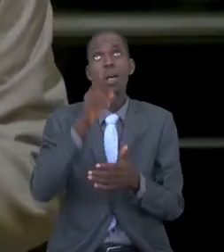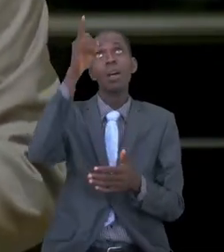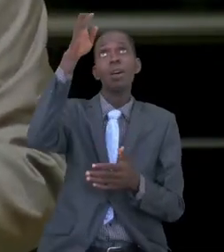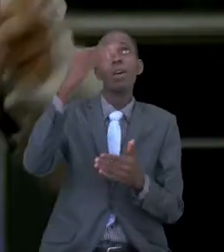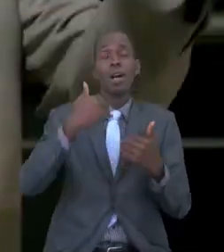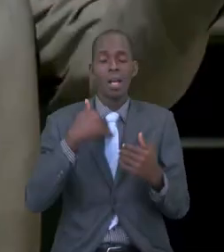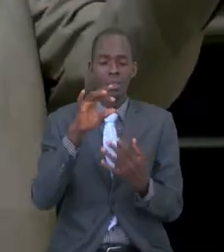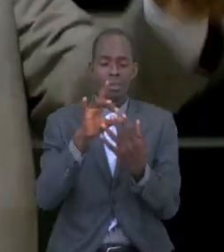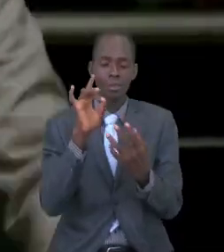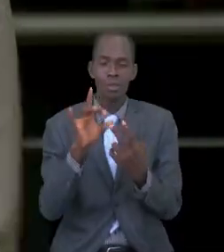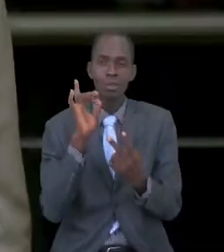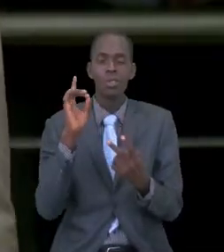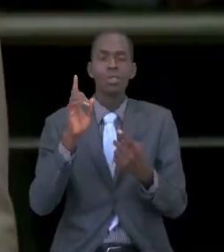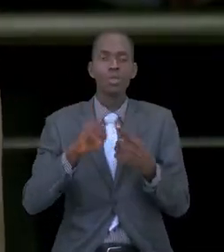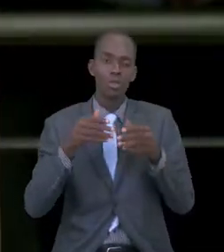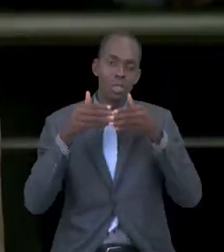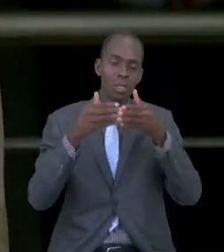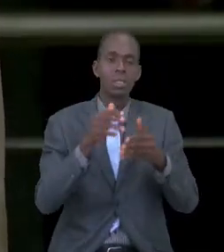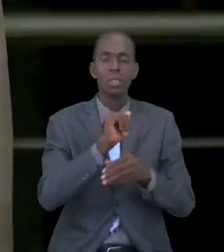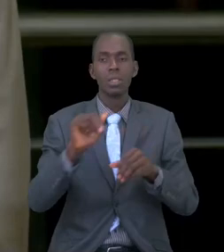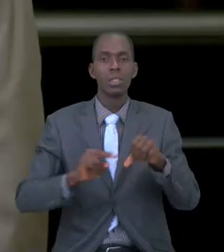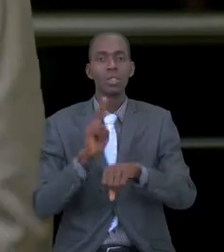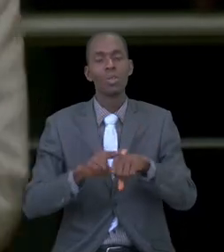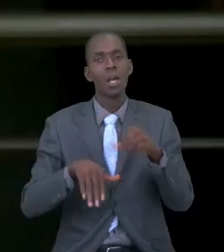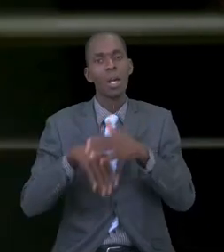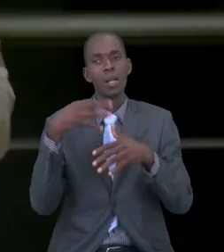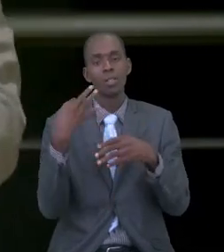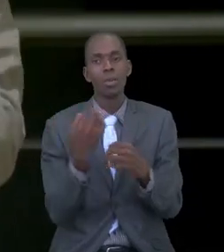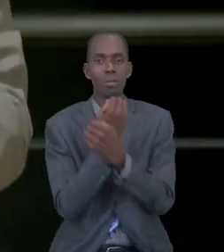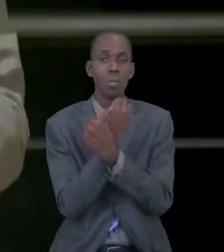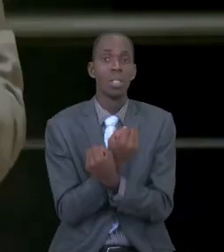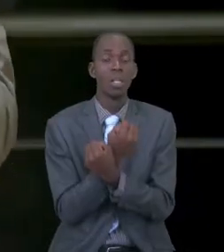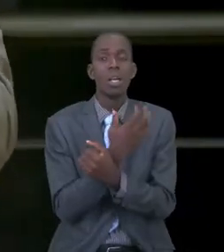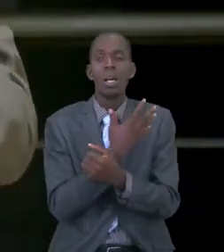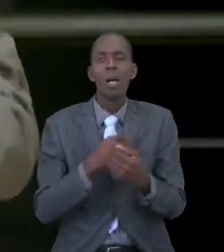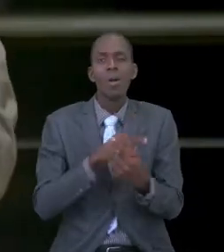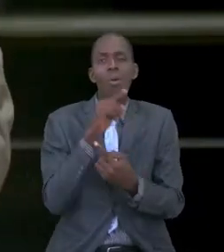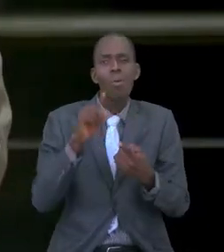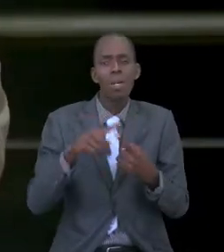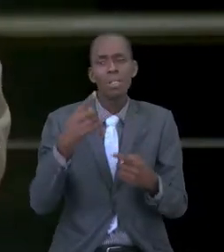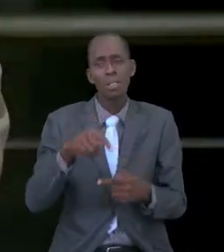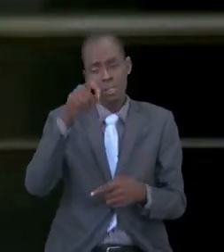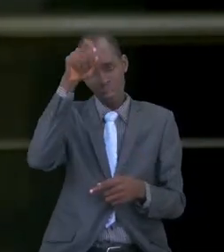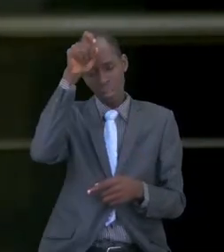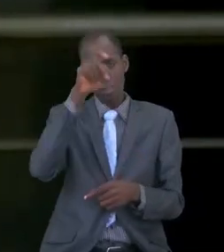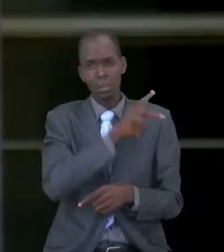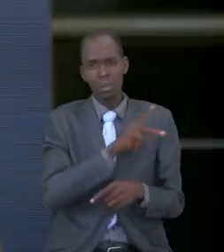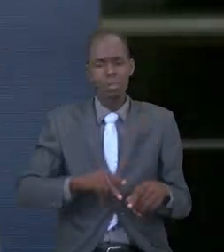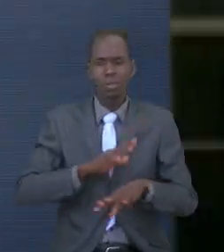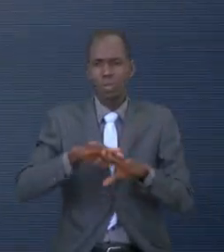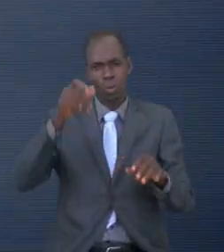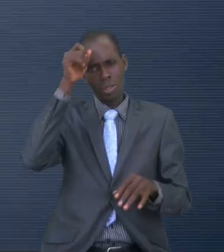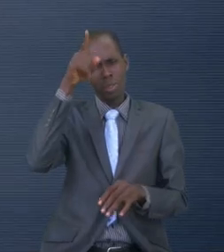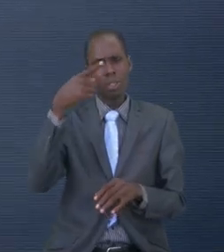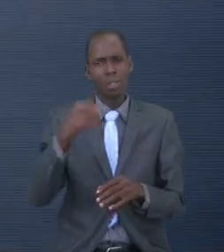a nation out of captivity. And when Pharaoh did not get the message after the